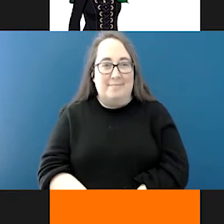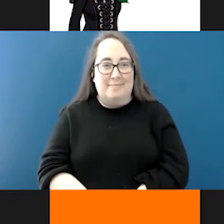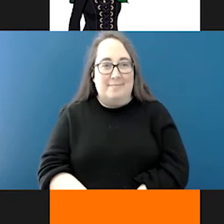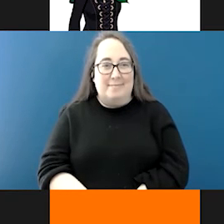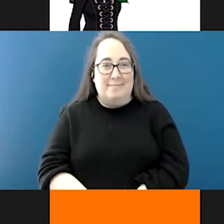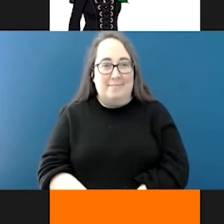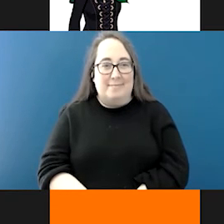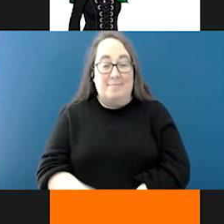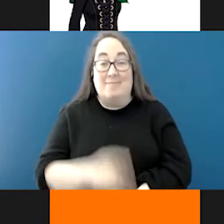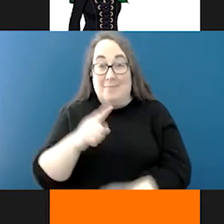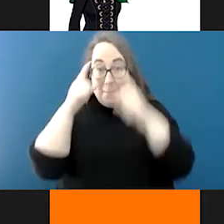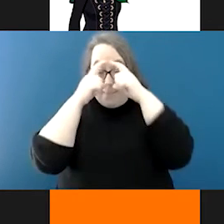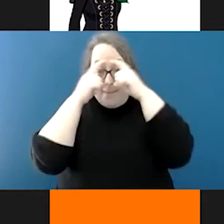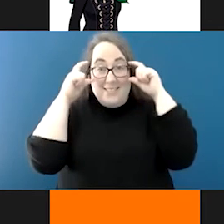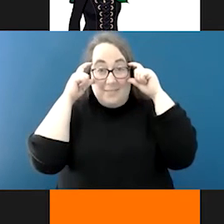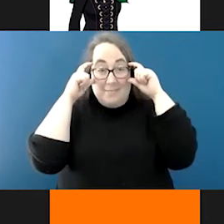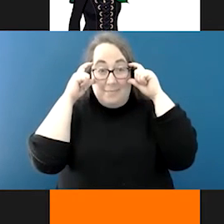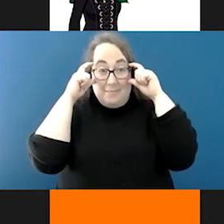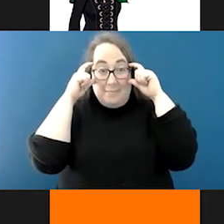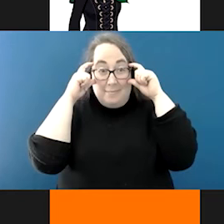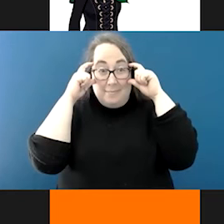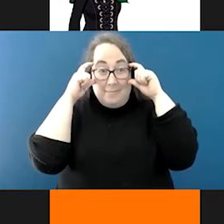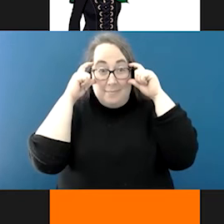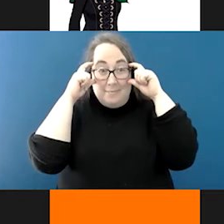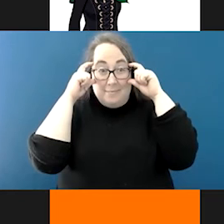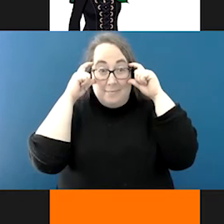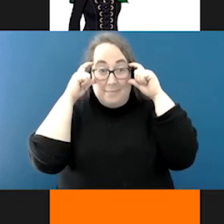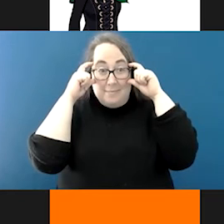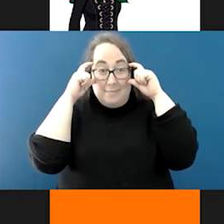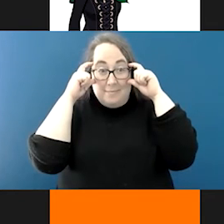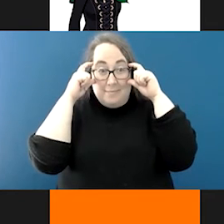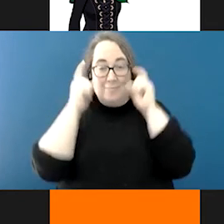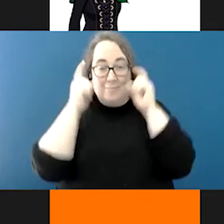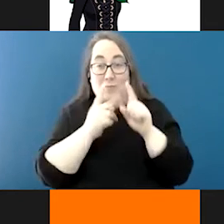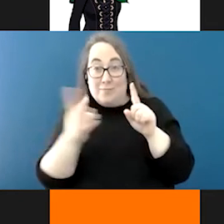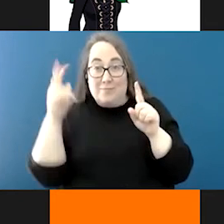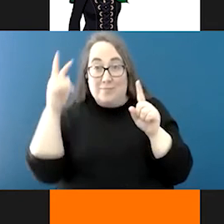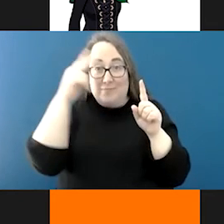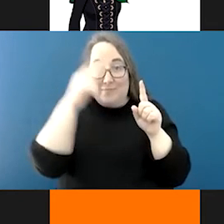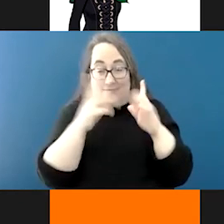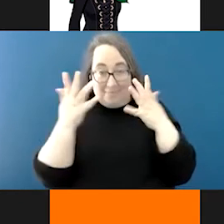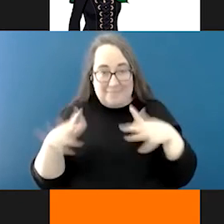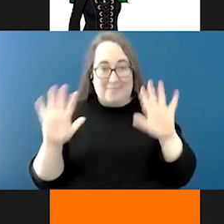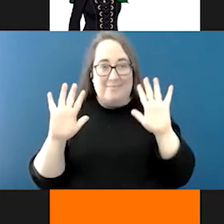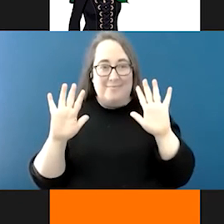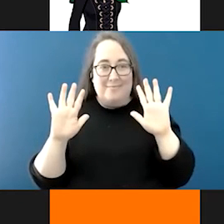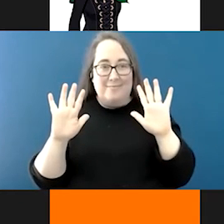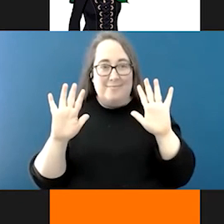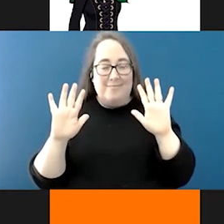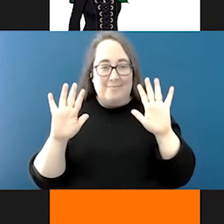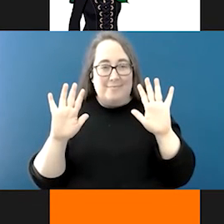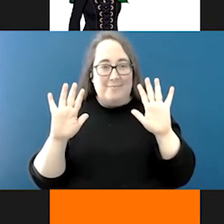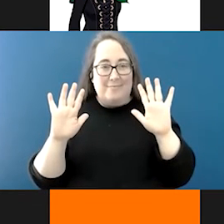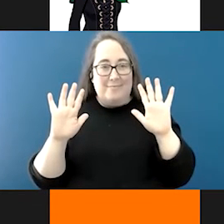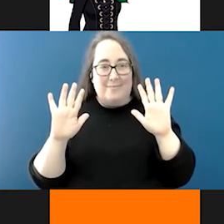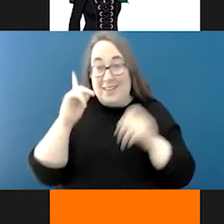So here is the completely cut out mask. I definitely do think